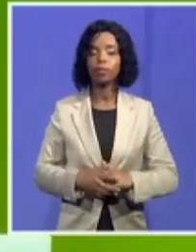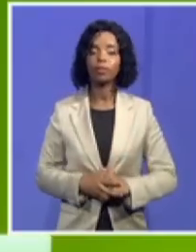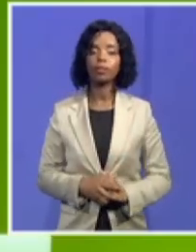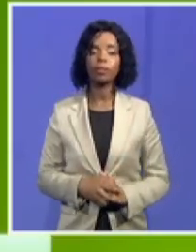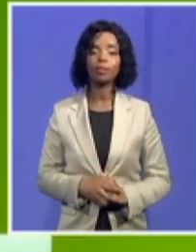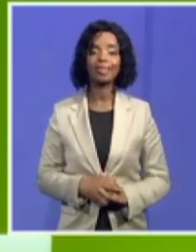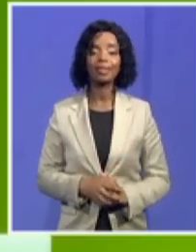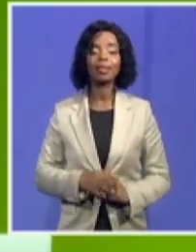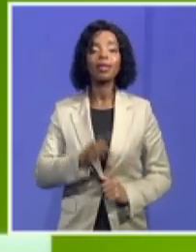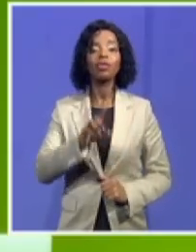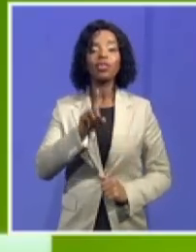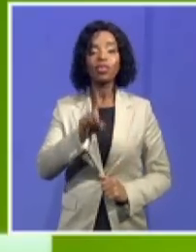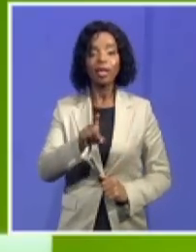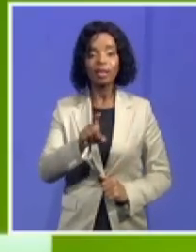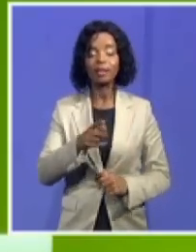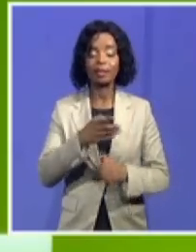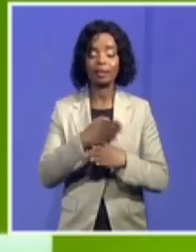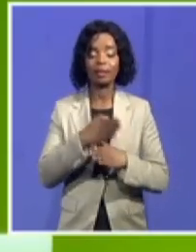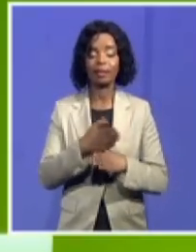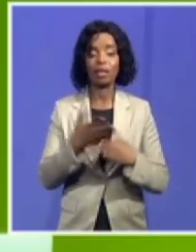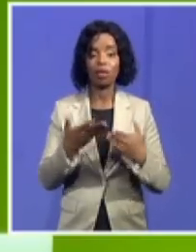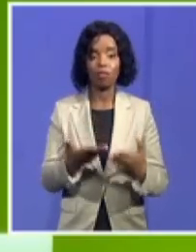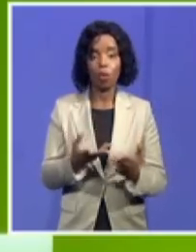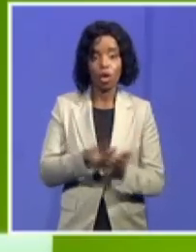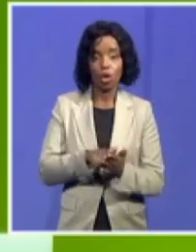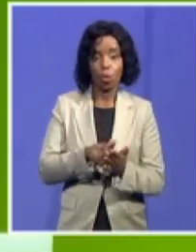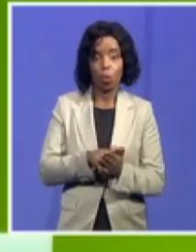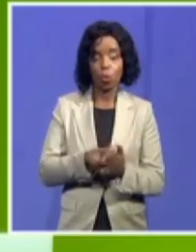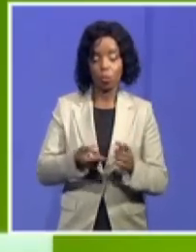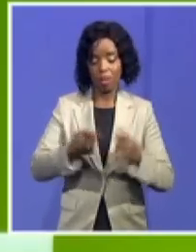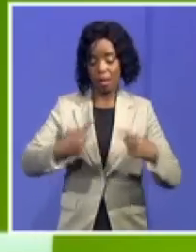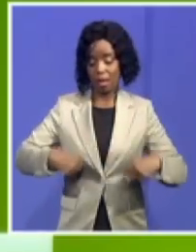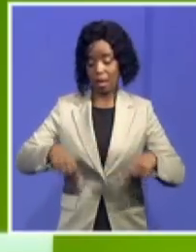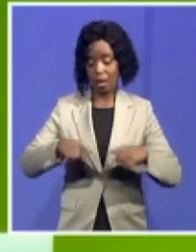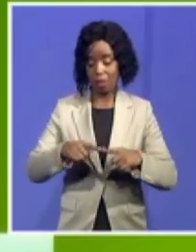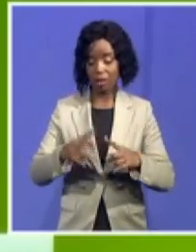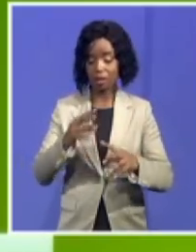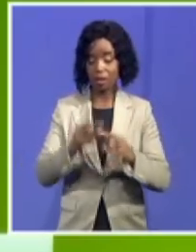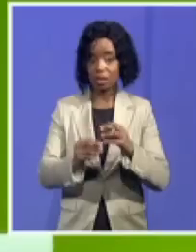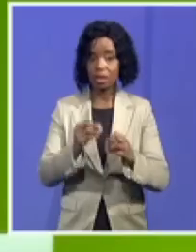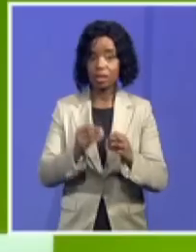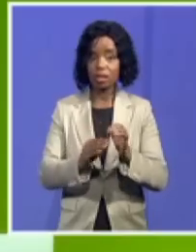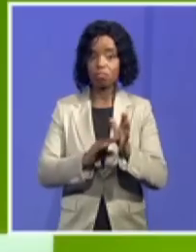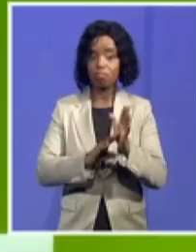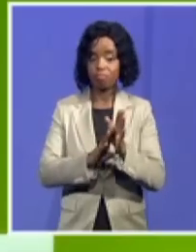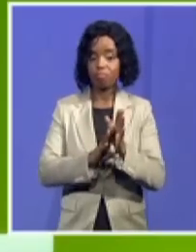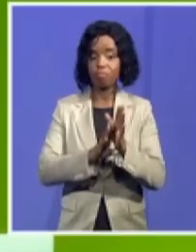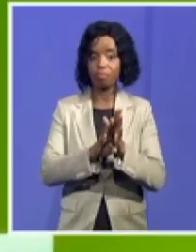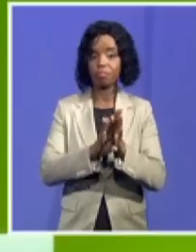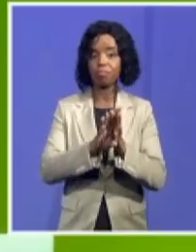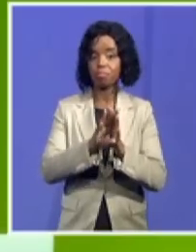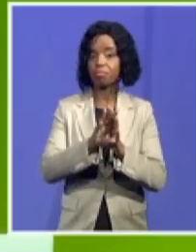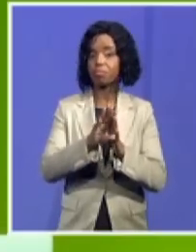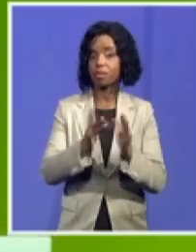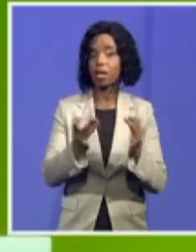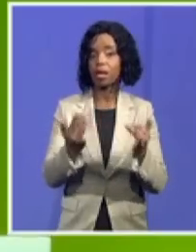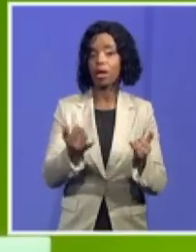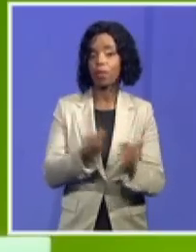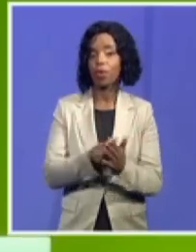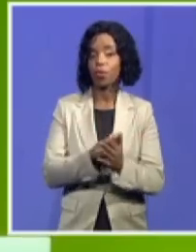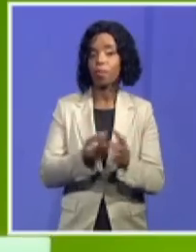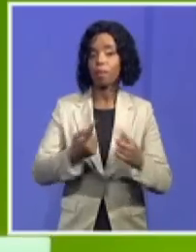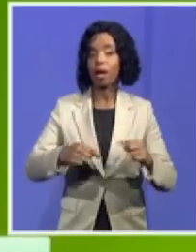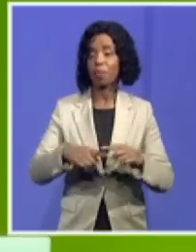economic reconstruction and recovery efforts, which is now firmly underway. Since the